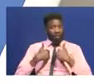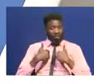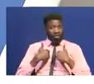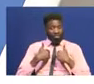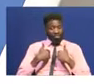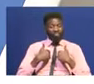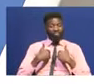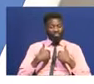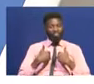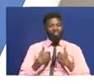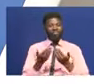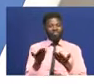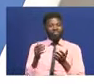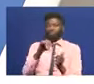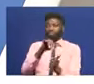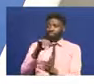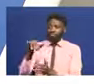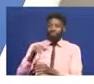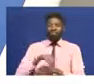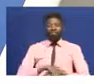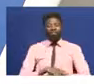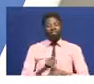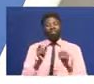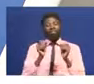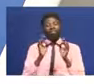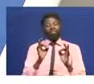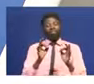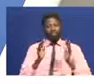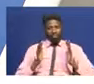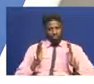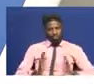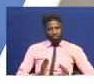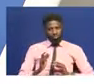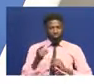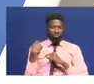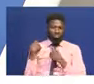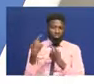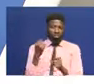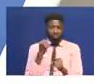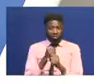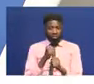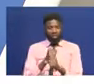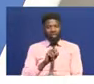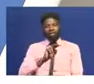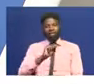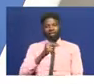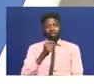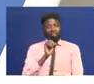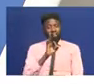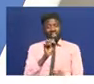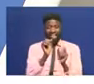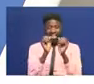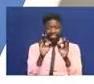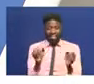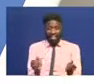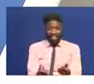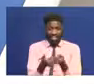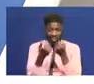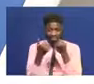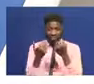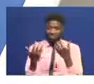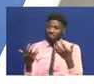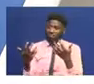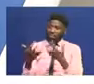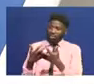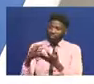that, if somebody has been working at the National Health Insurance Fund, if they are not absorbed, if they are not fit for purpose, or